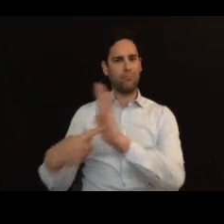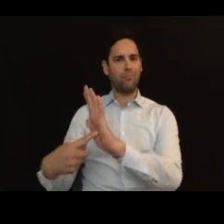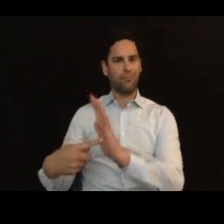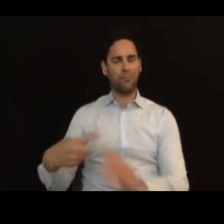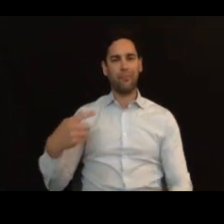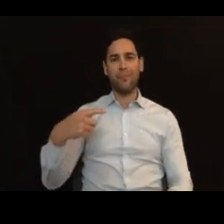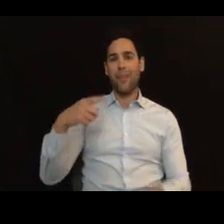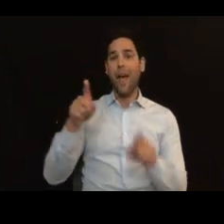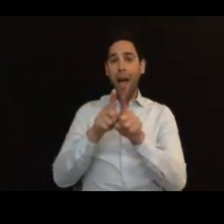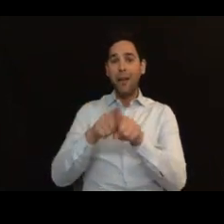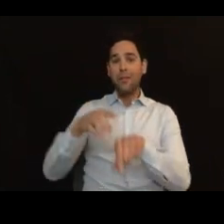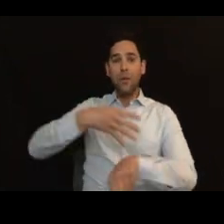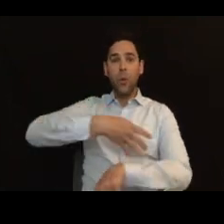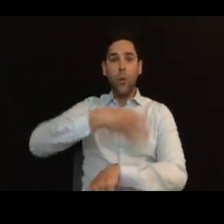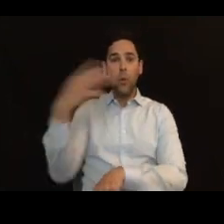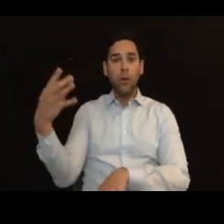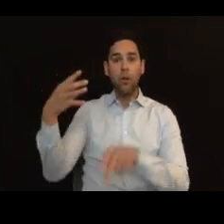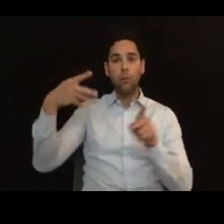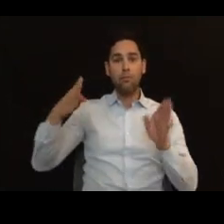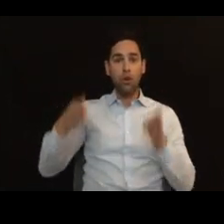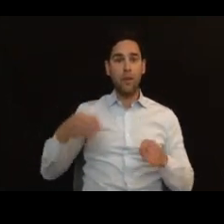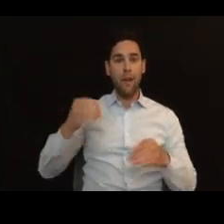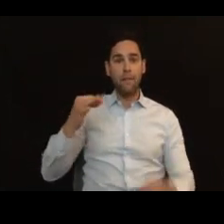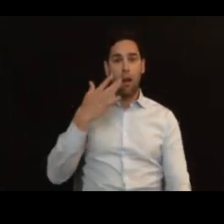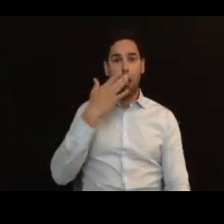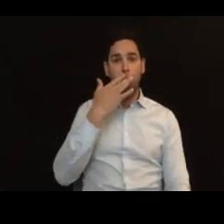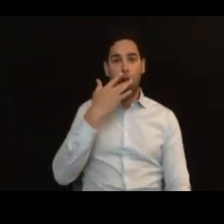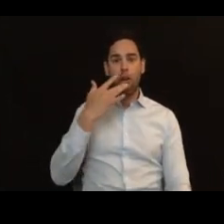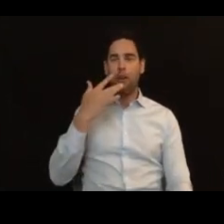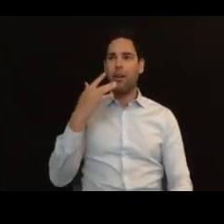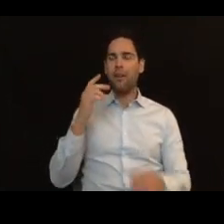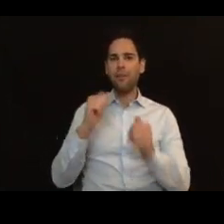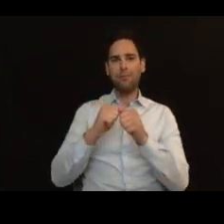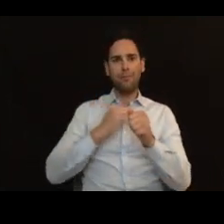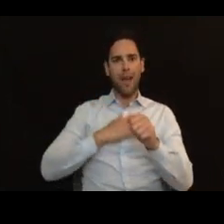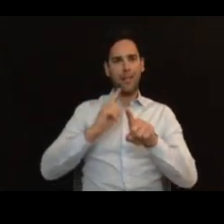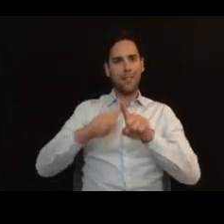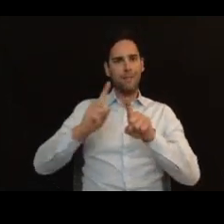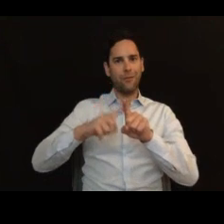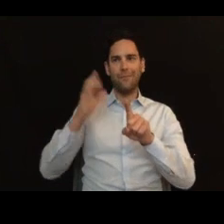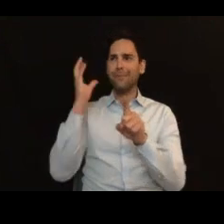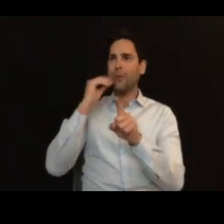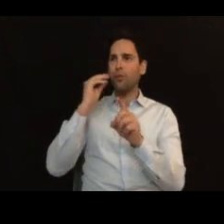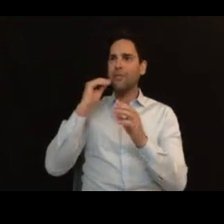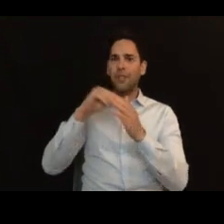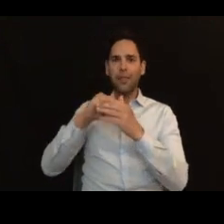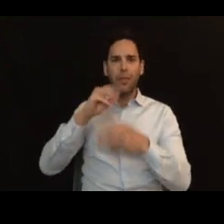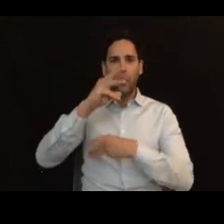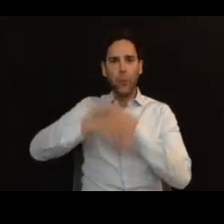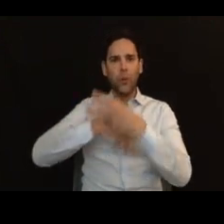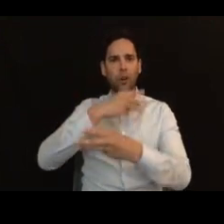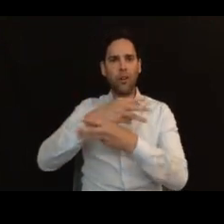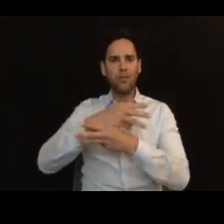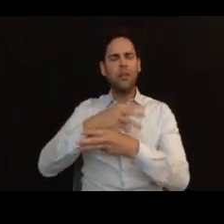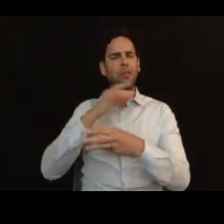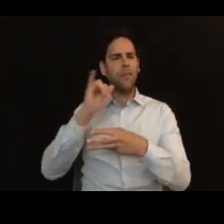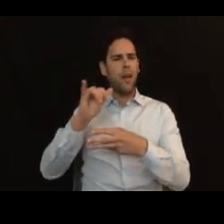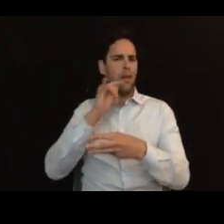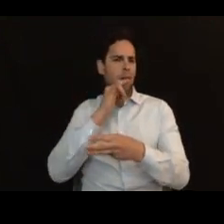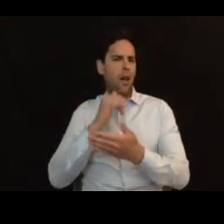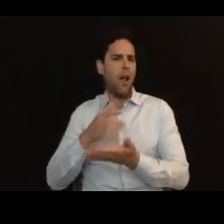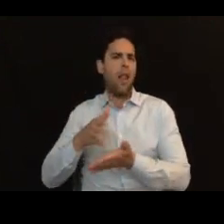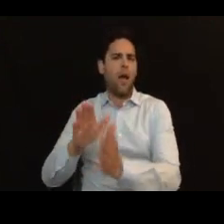navigated the world with certain social positionalities. There's certain ways that I let that inform the way that I approach my research and the way that I'm